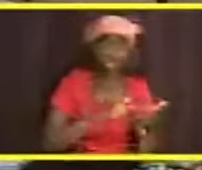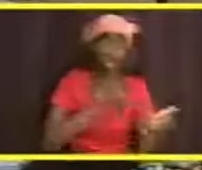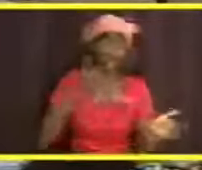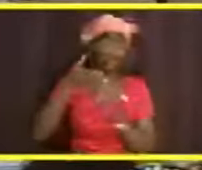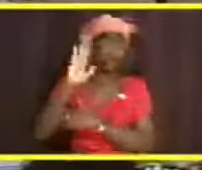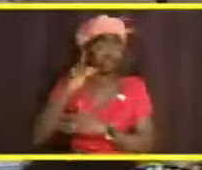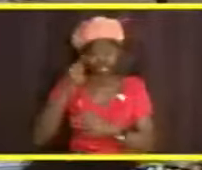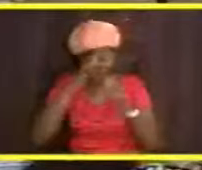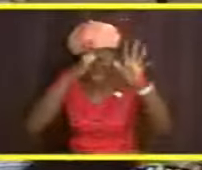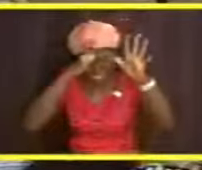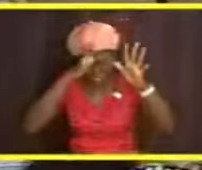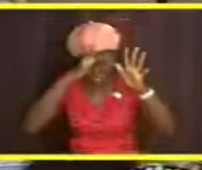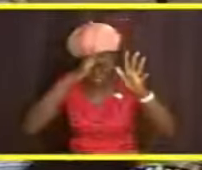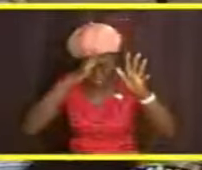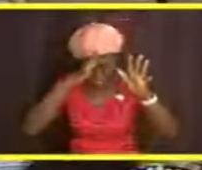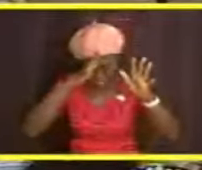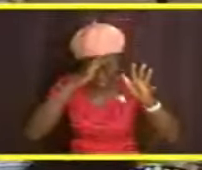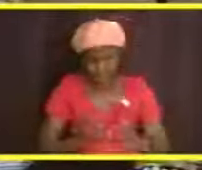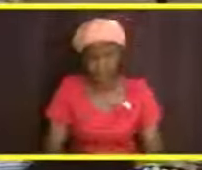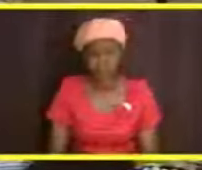to the Father.